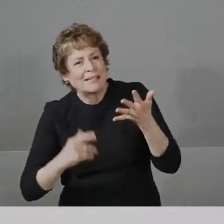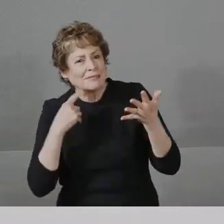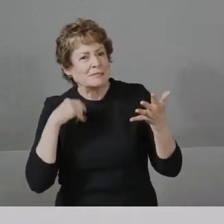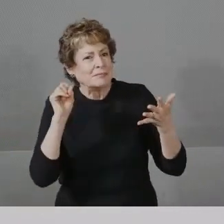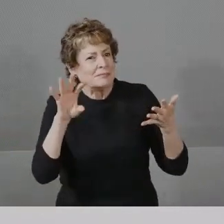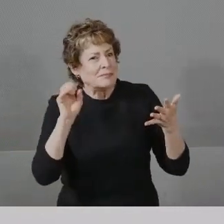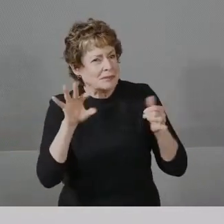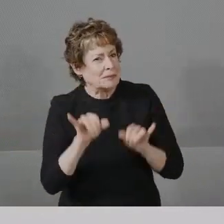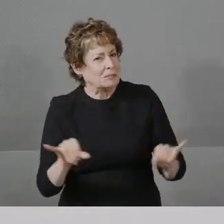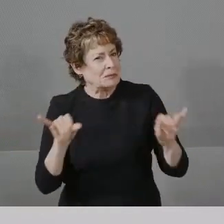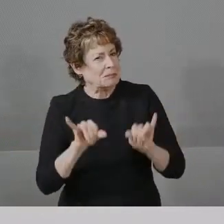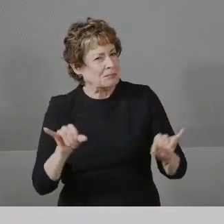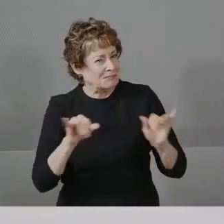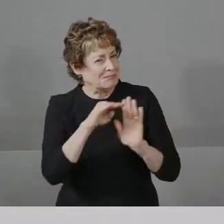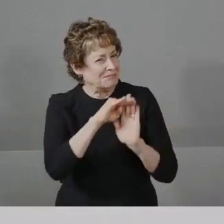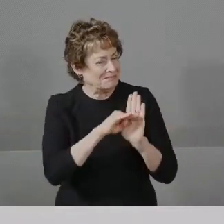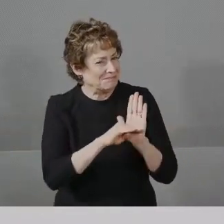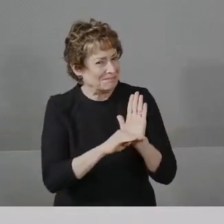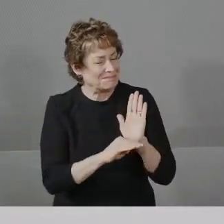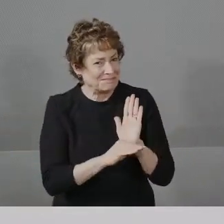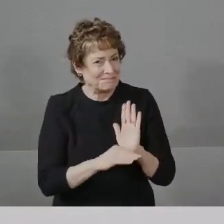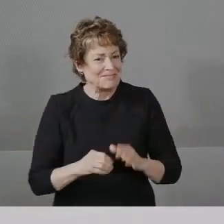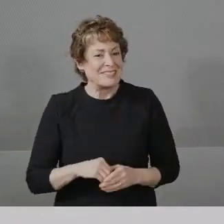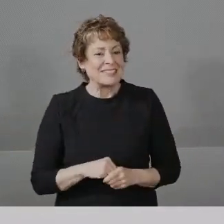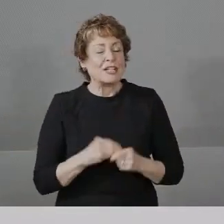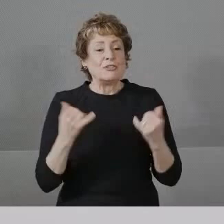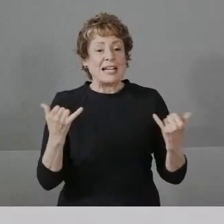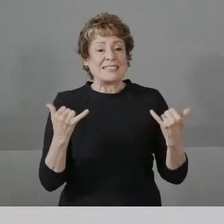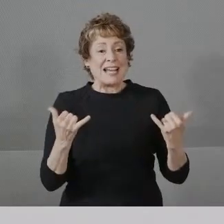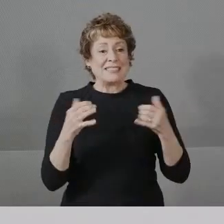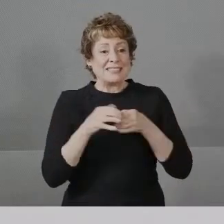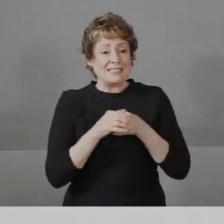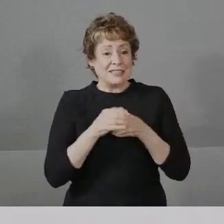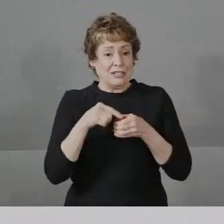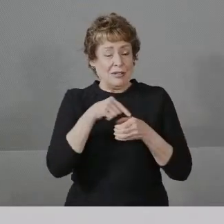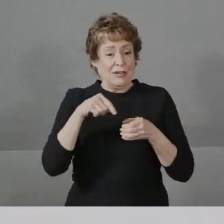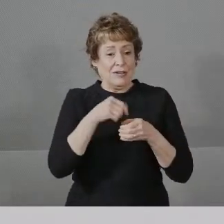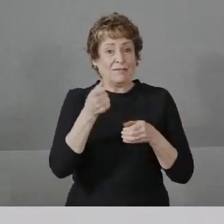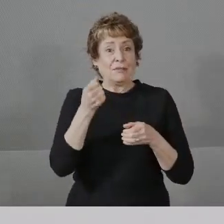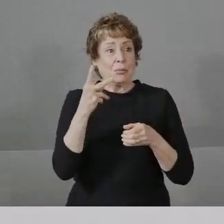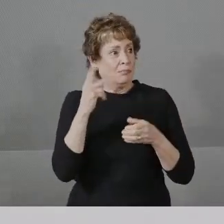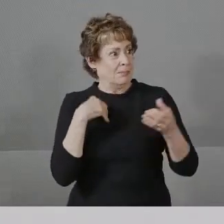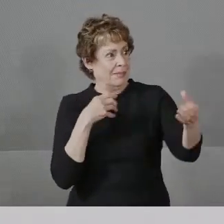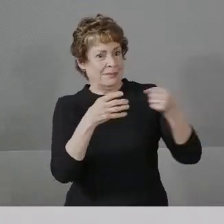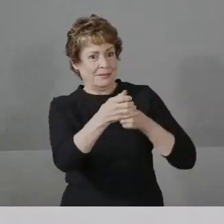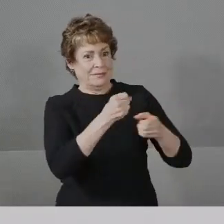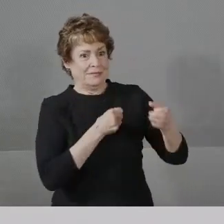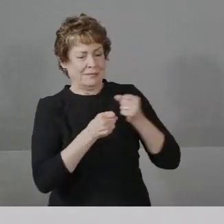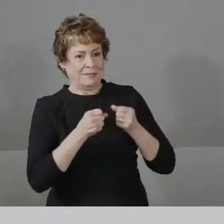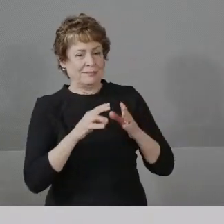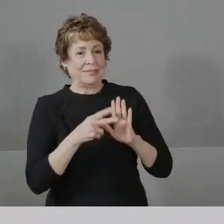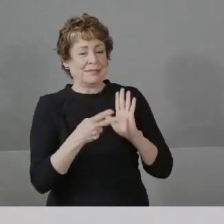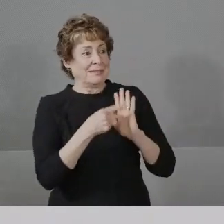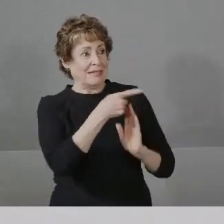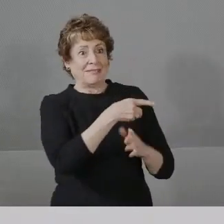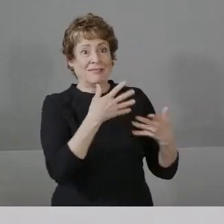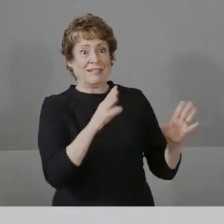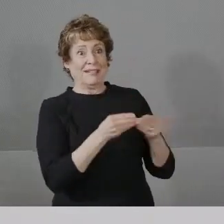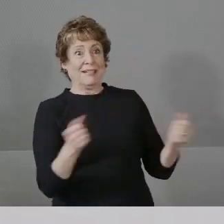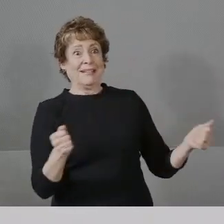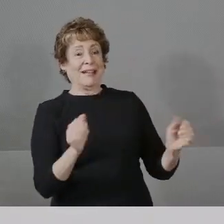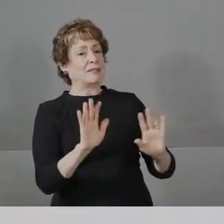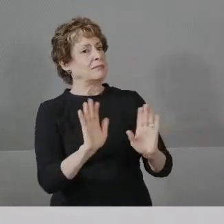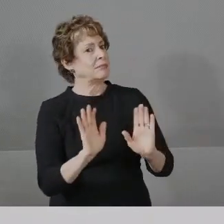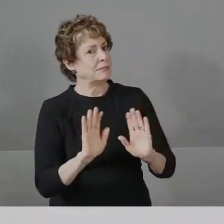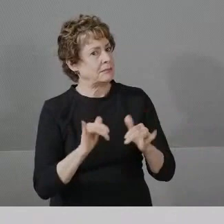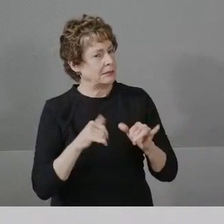6 feet of physical distance, washing and sanitizing your hands often, staying home if you're sick, and avoiding crowds. Now I'm